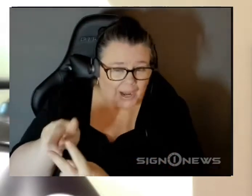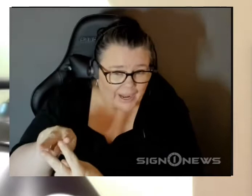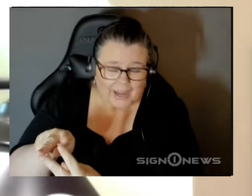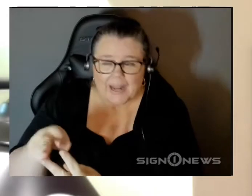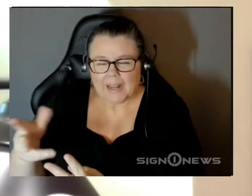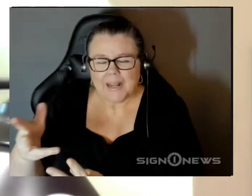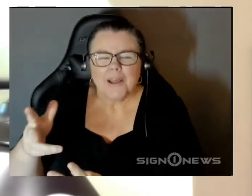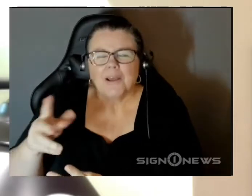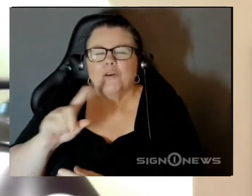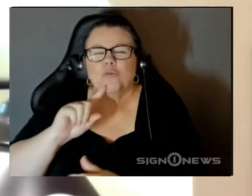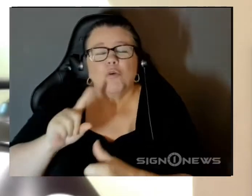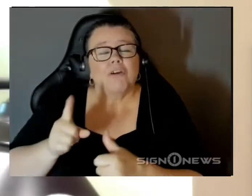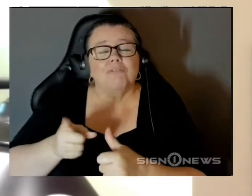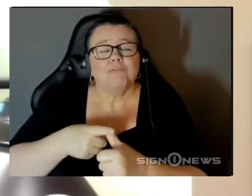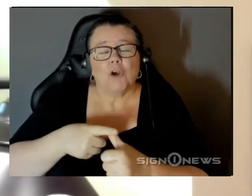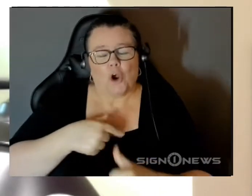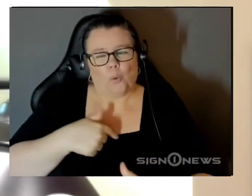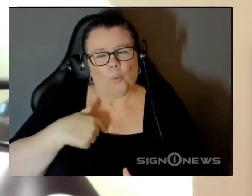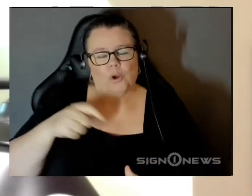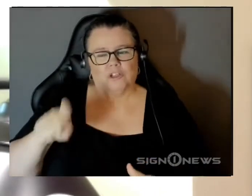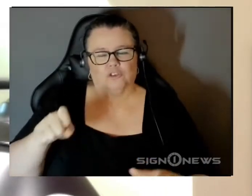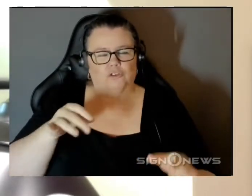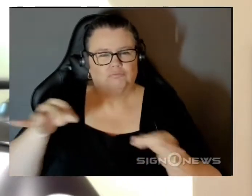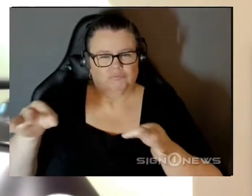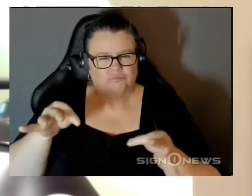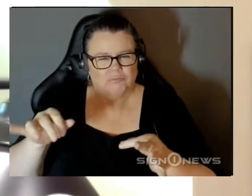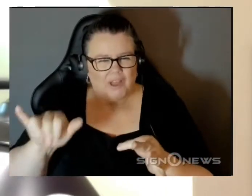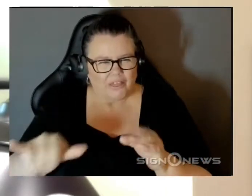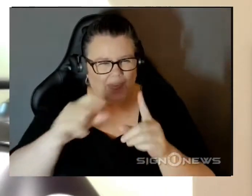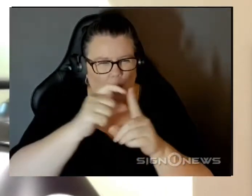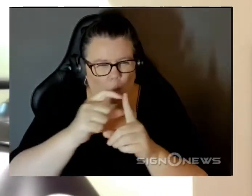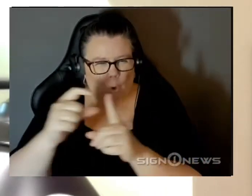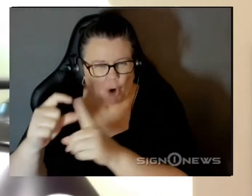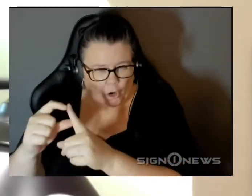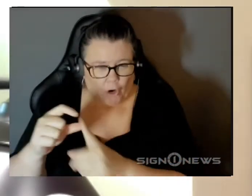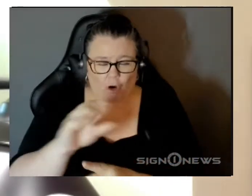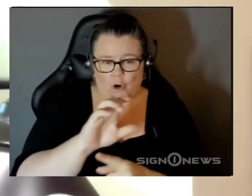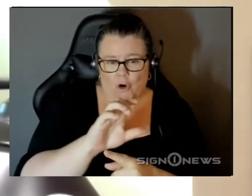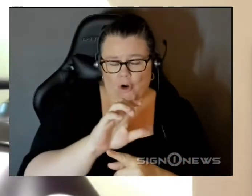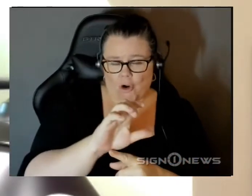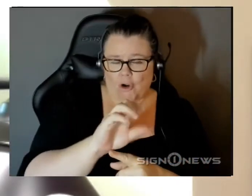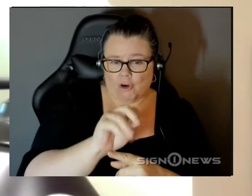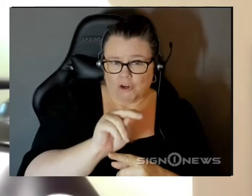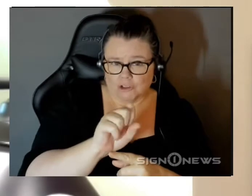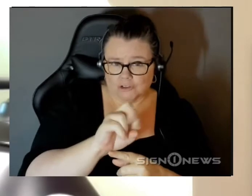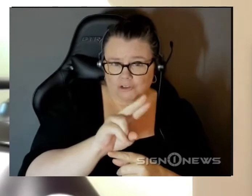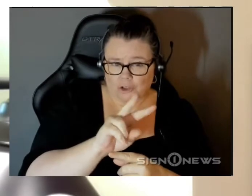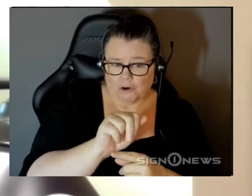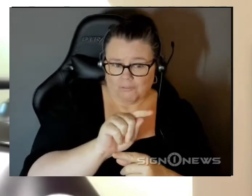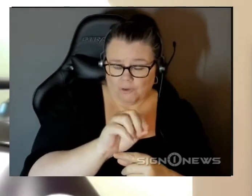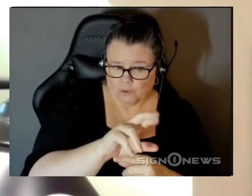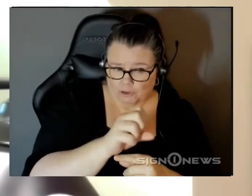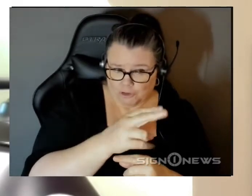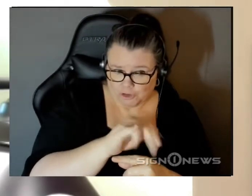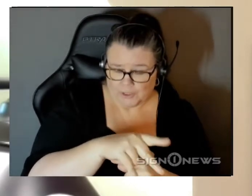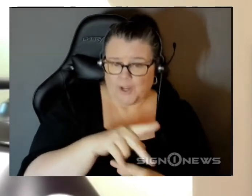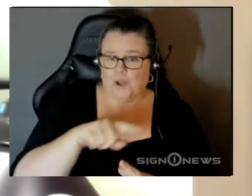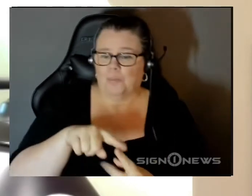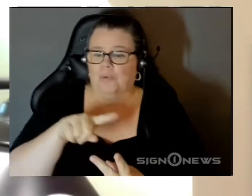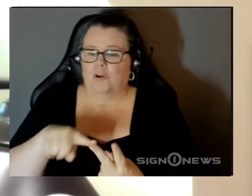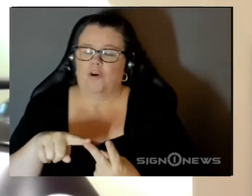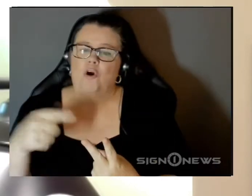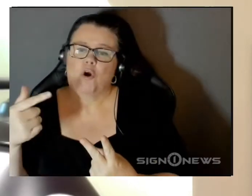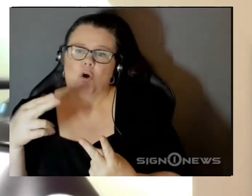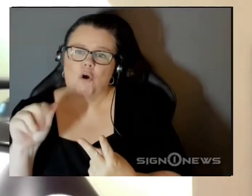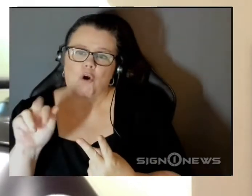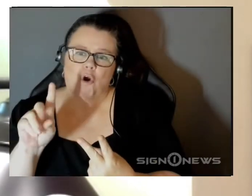by defining these terms, guardianship and conservatorship, and what's the difference between those two things, for